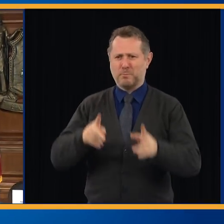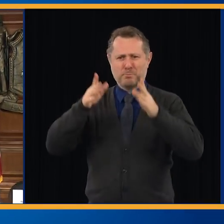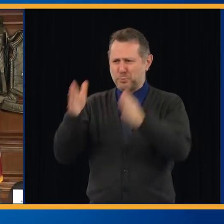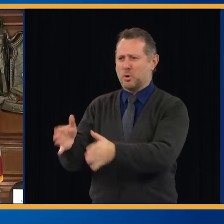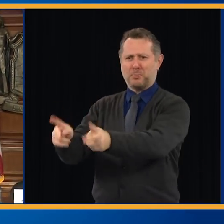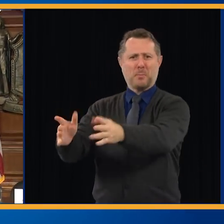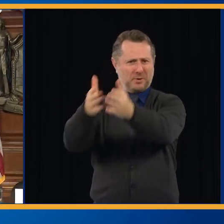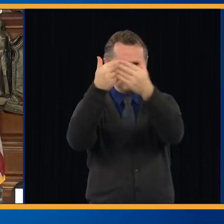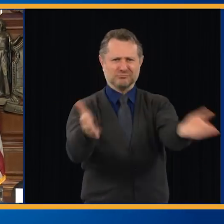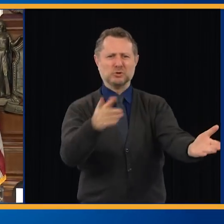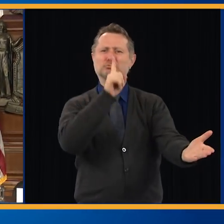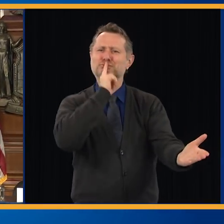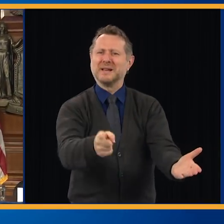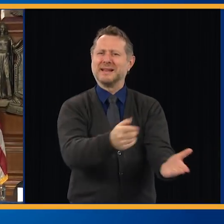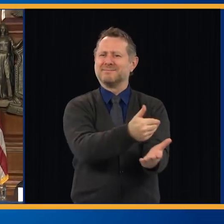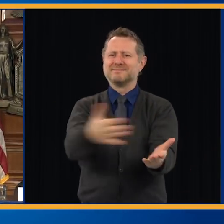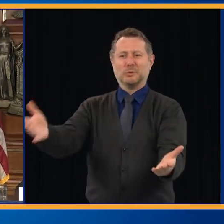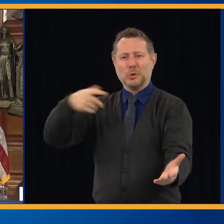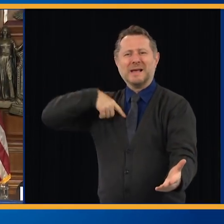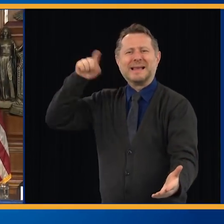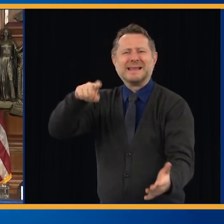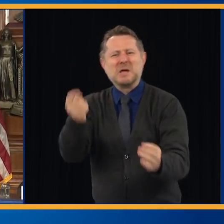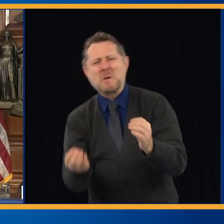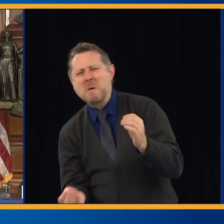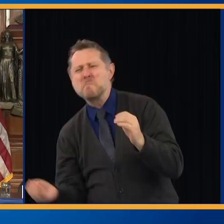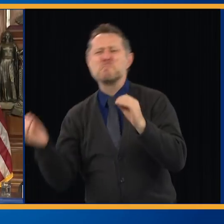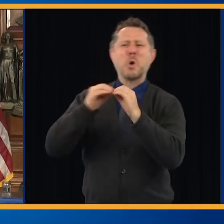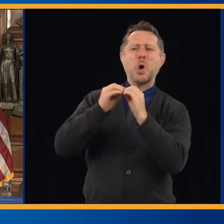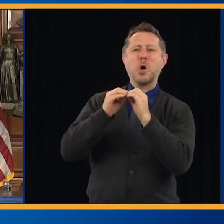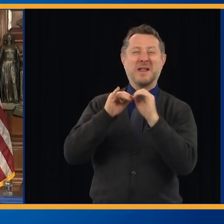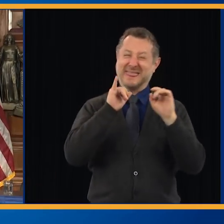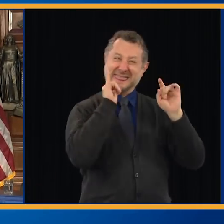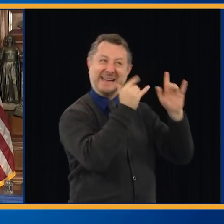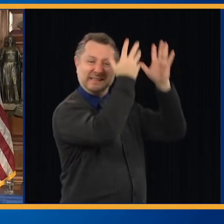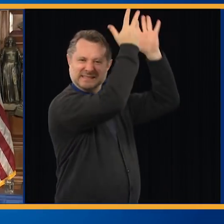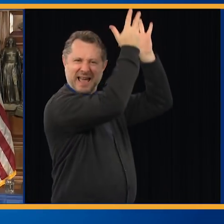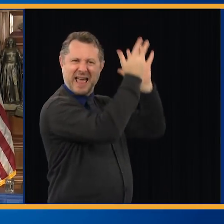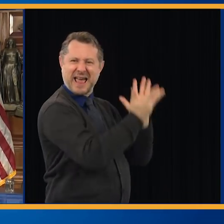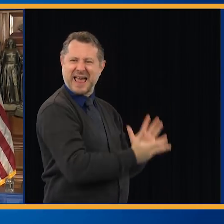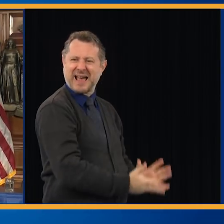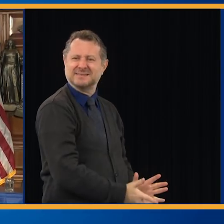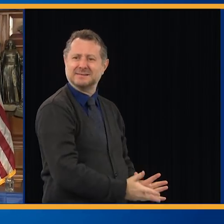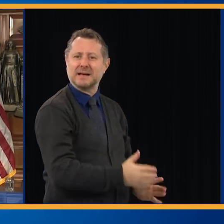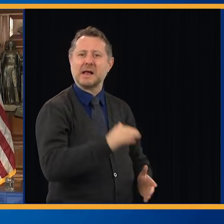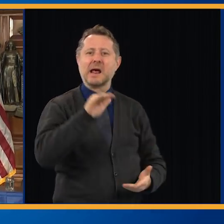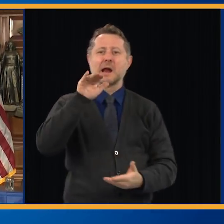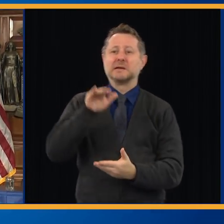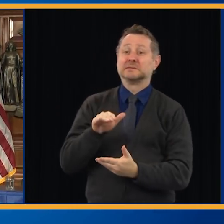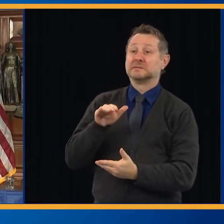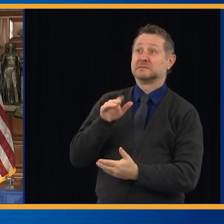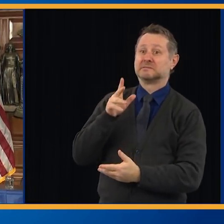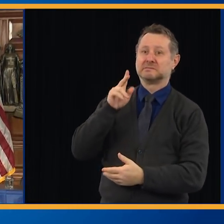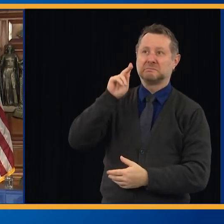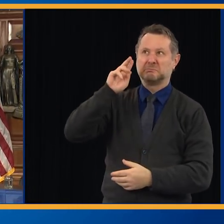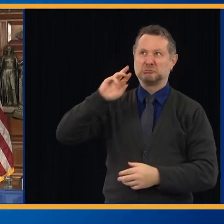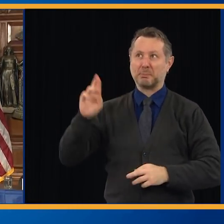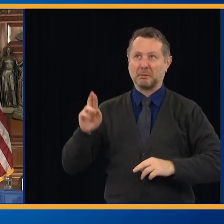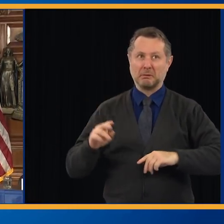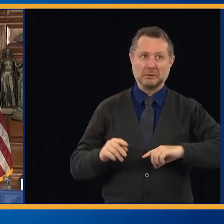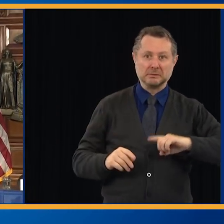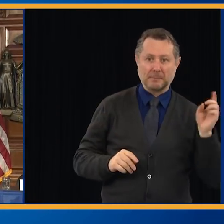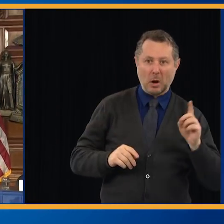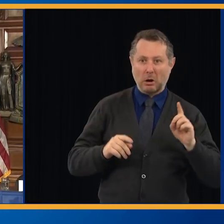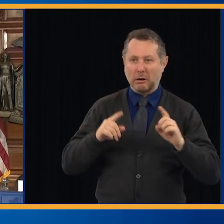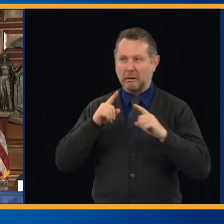A little bit more of this and a little bit less of the partisanship and the ugliness,